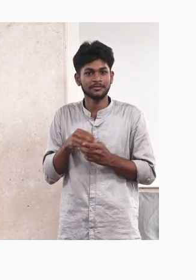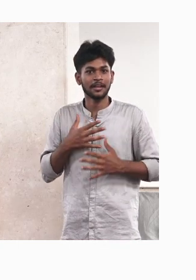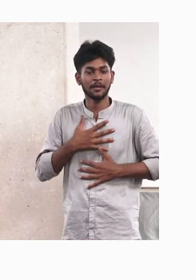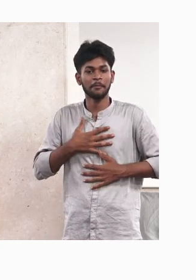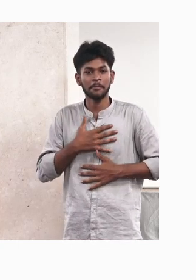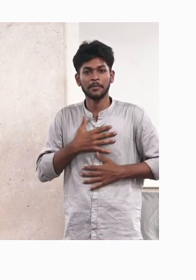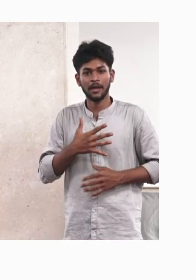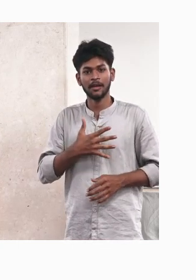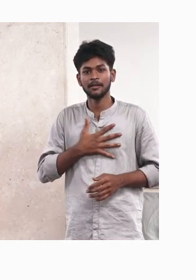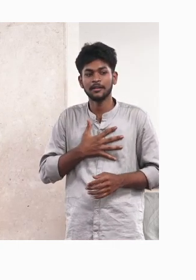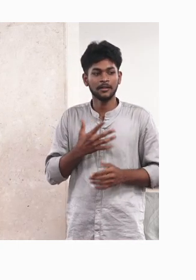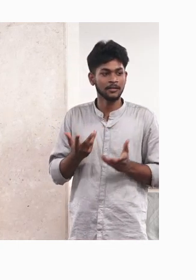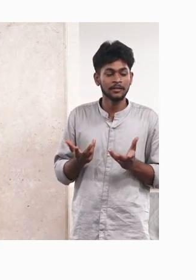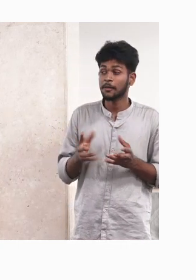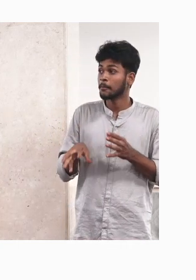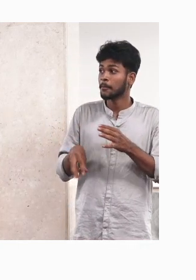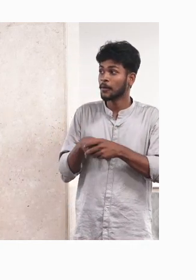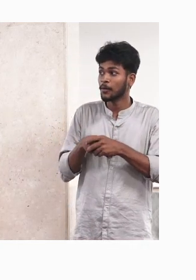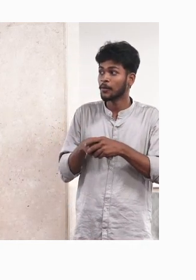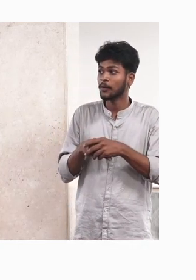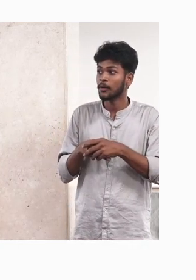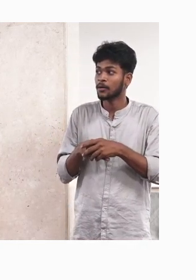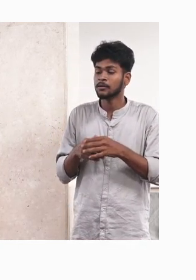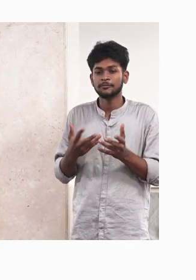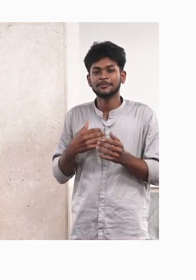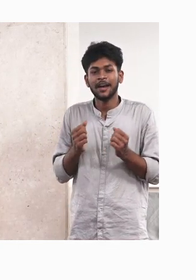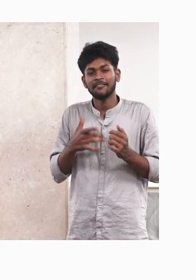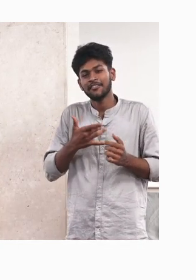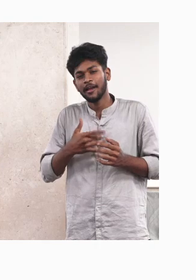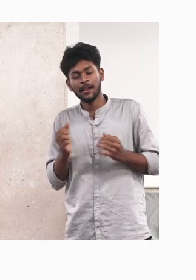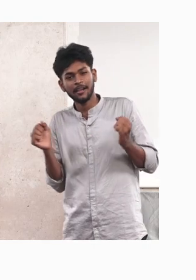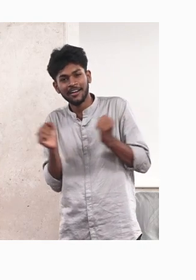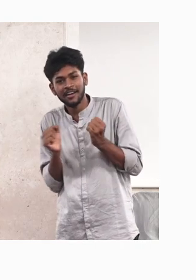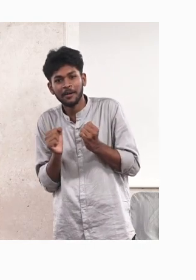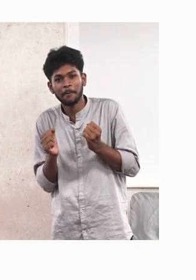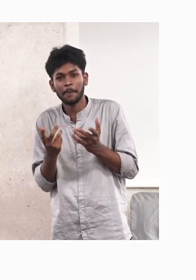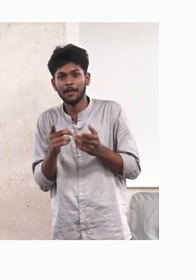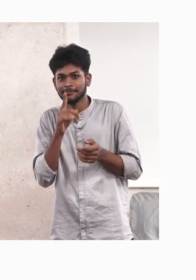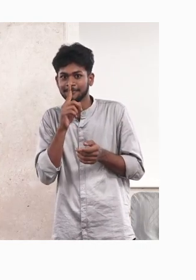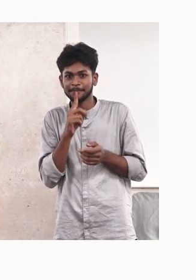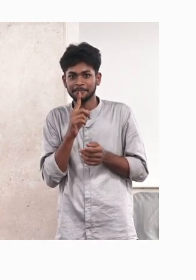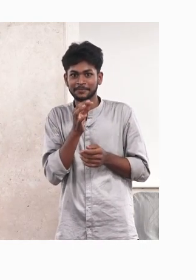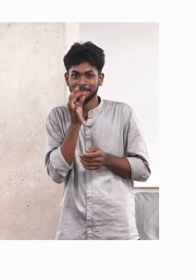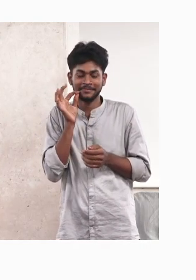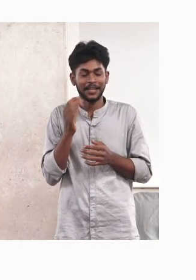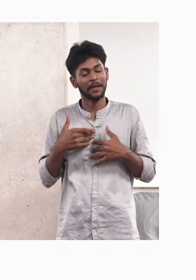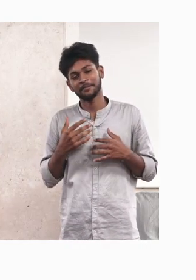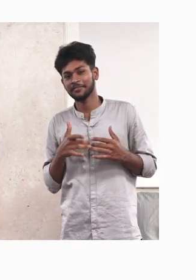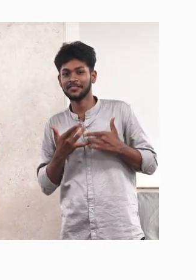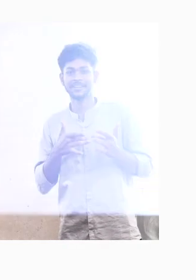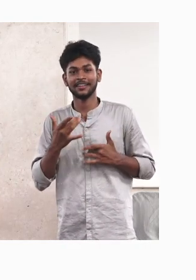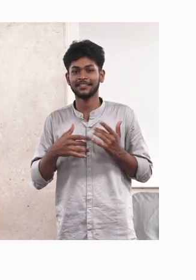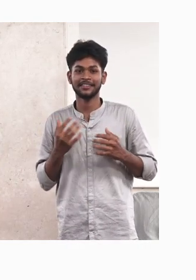So I have grown more comfortable with silence, the